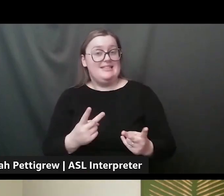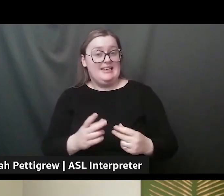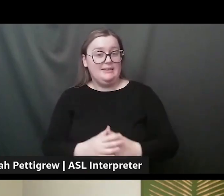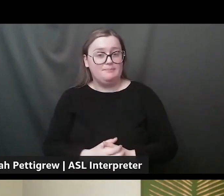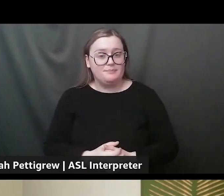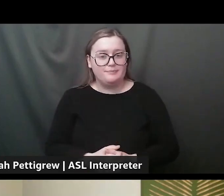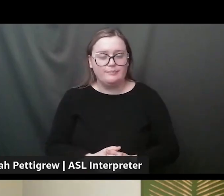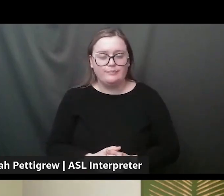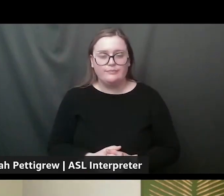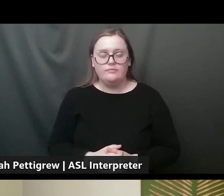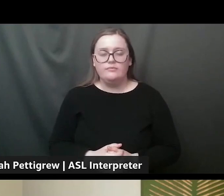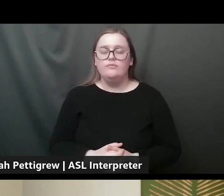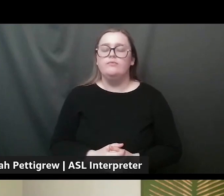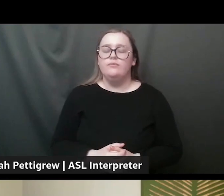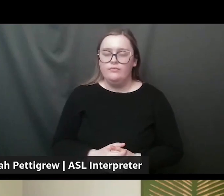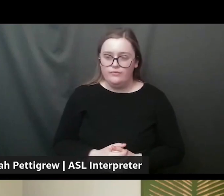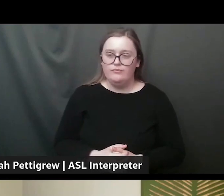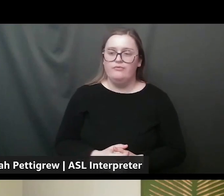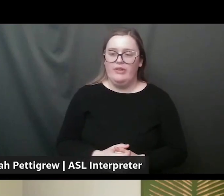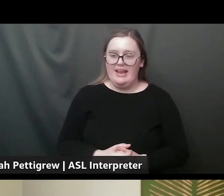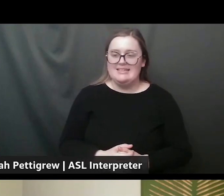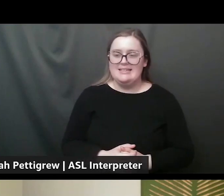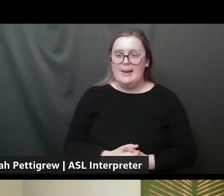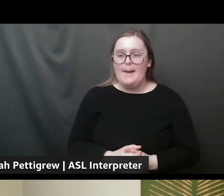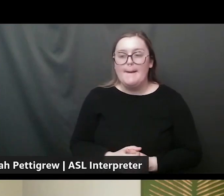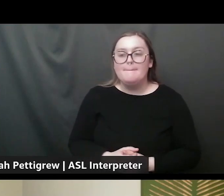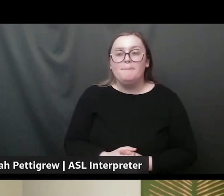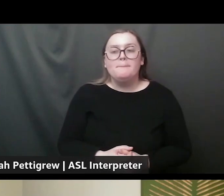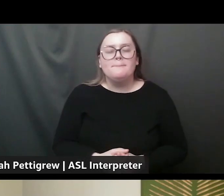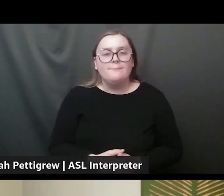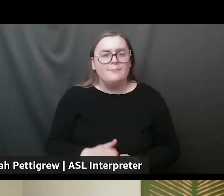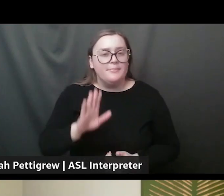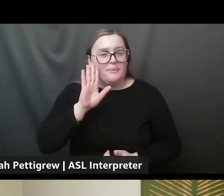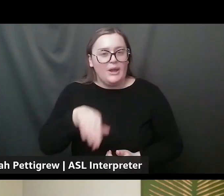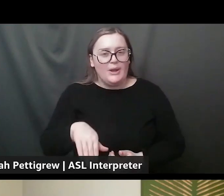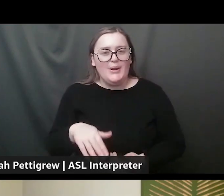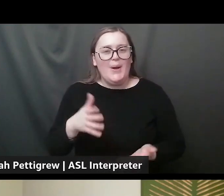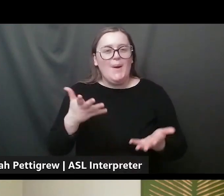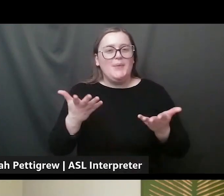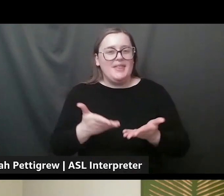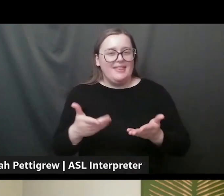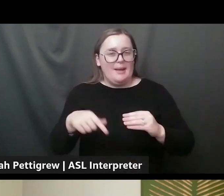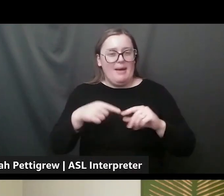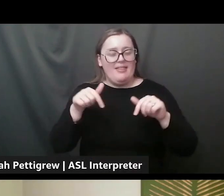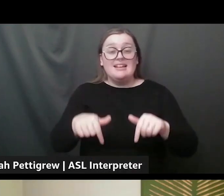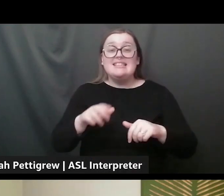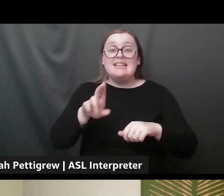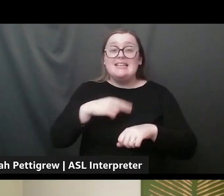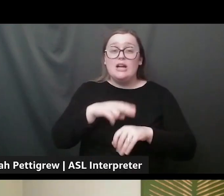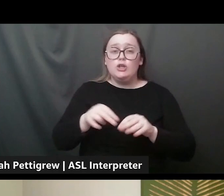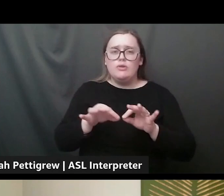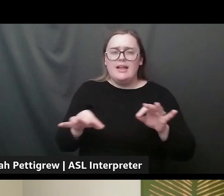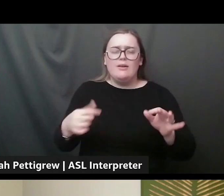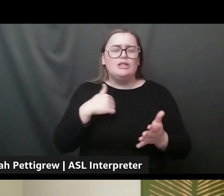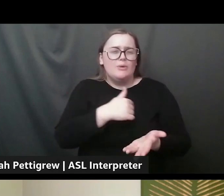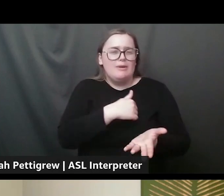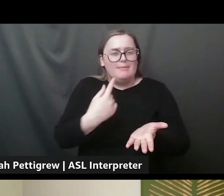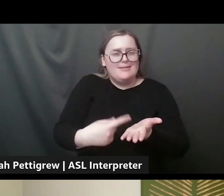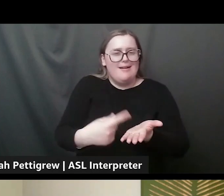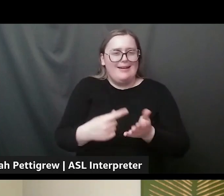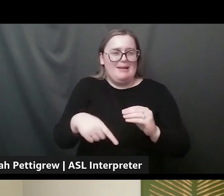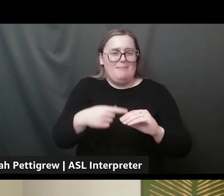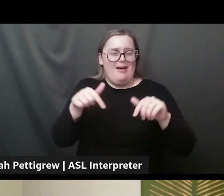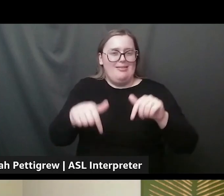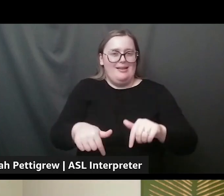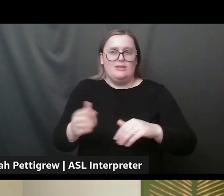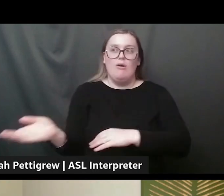this. Yes. The thing about this is, natural language, and we've been just talking about this kind of all